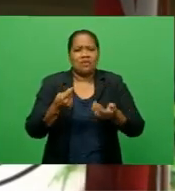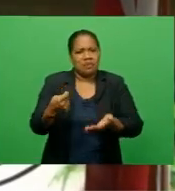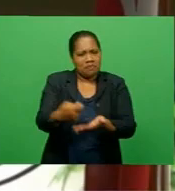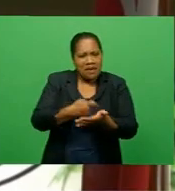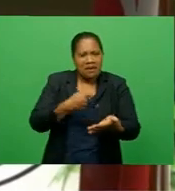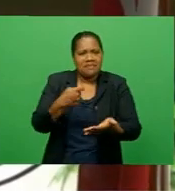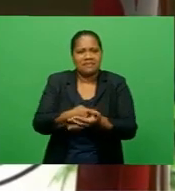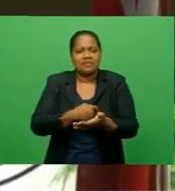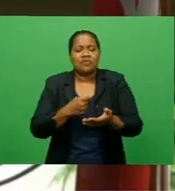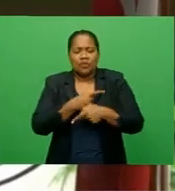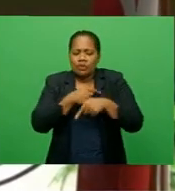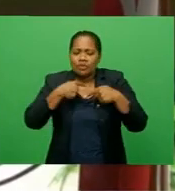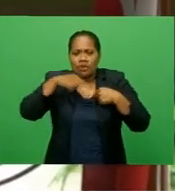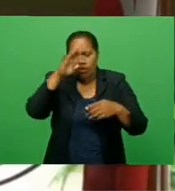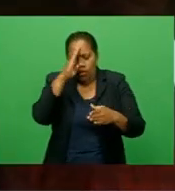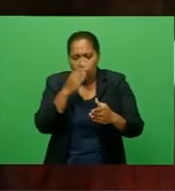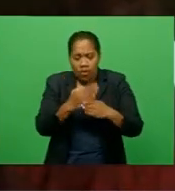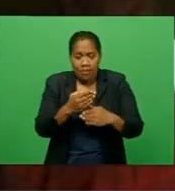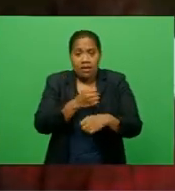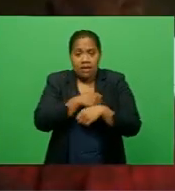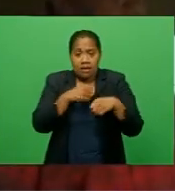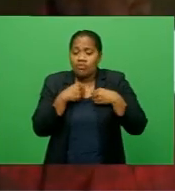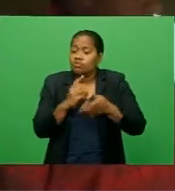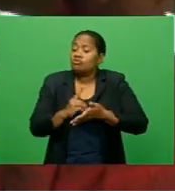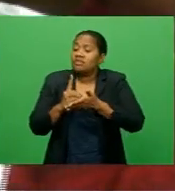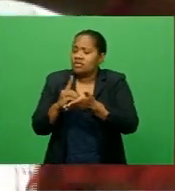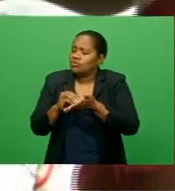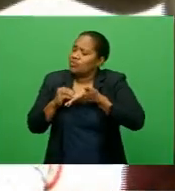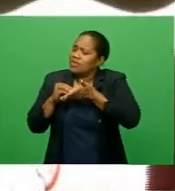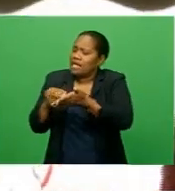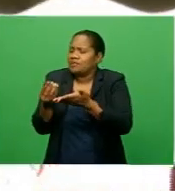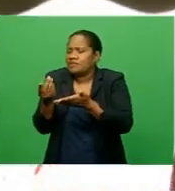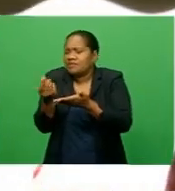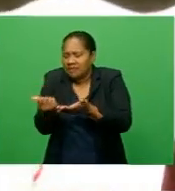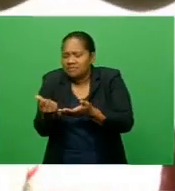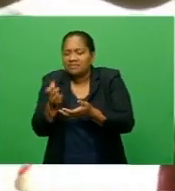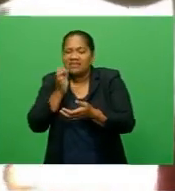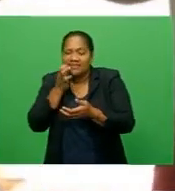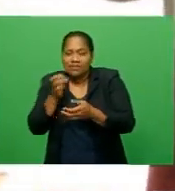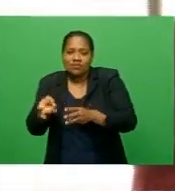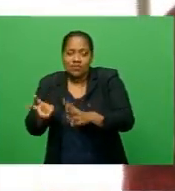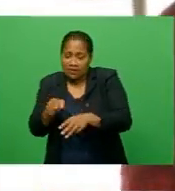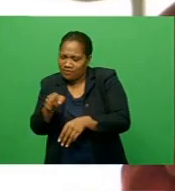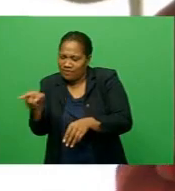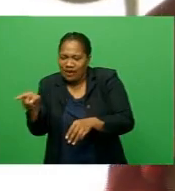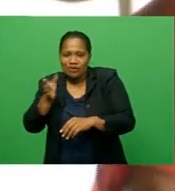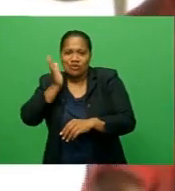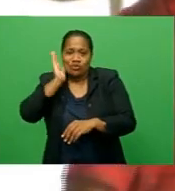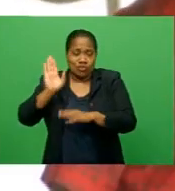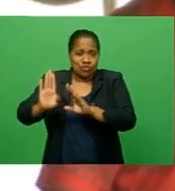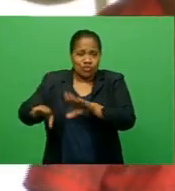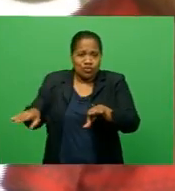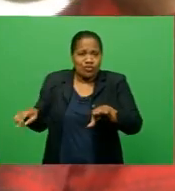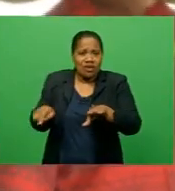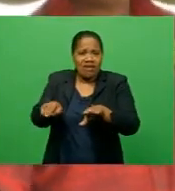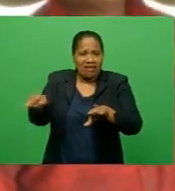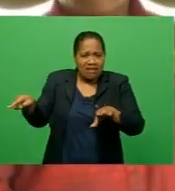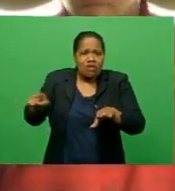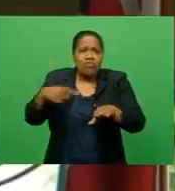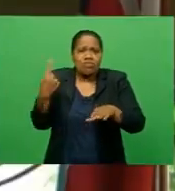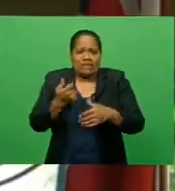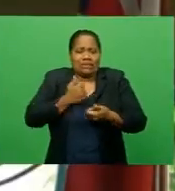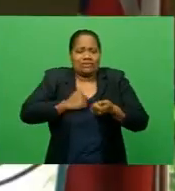we hope that our donation will help in some little way those school children who are currently